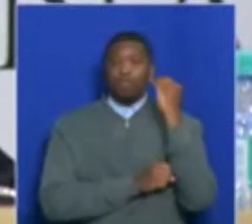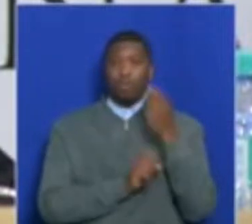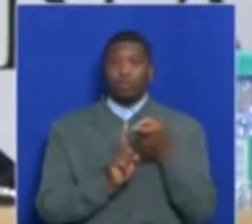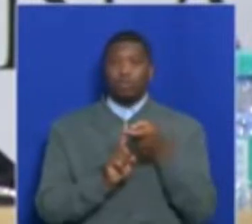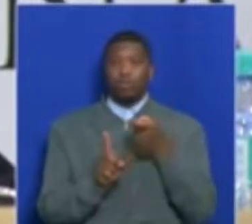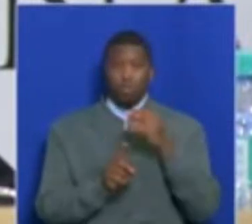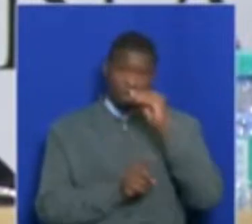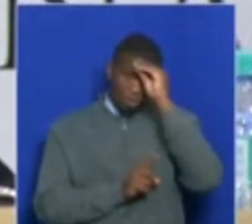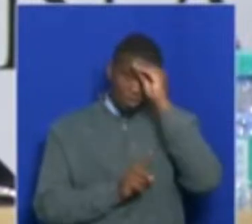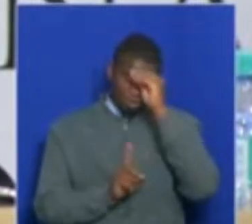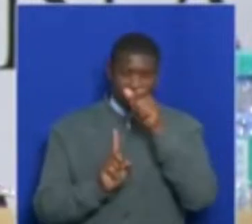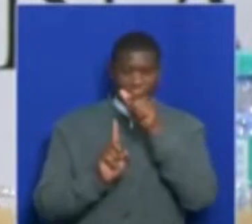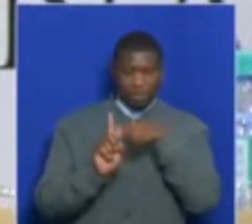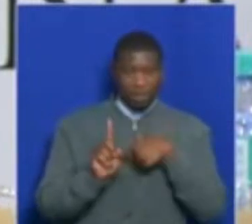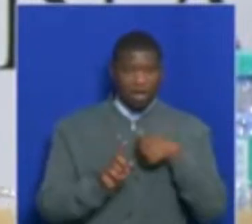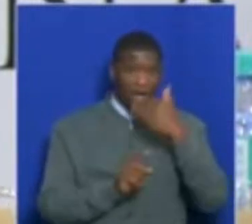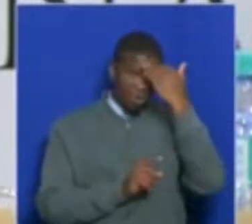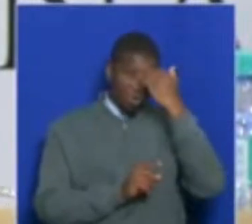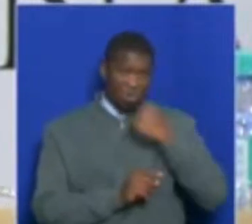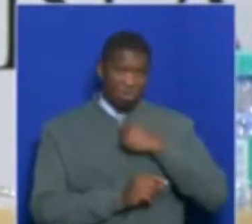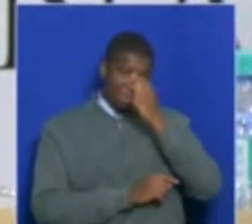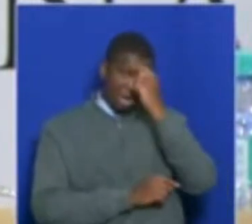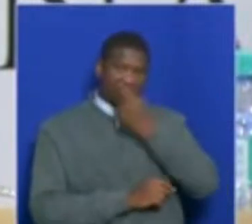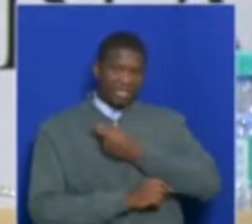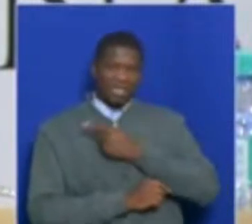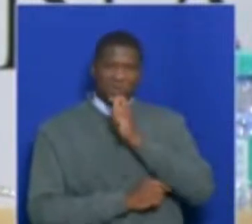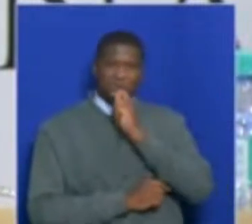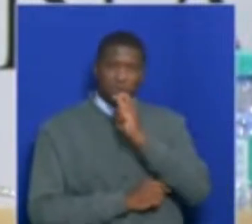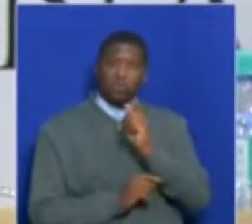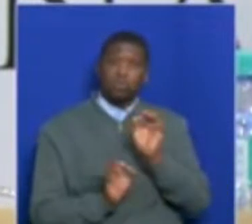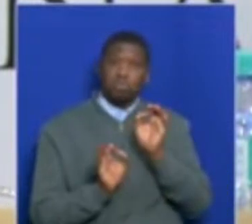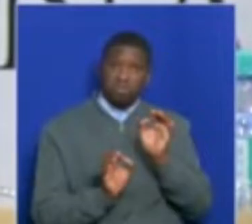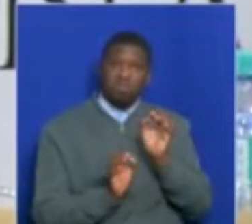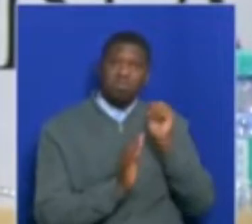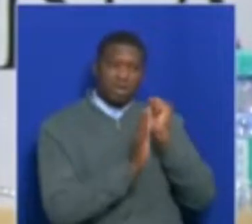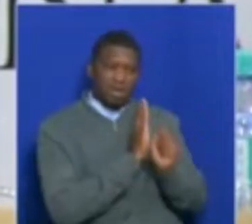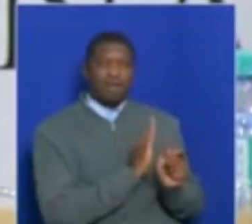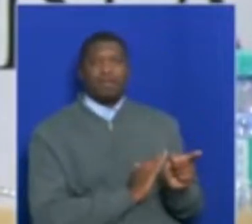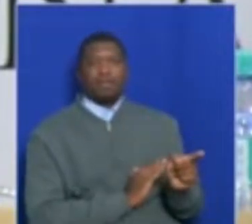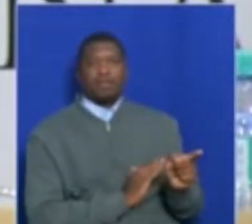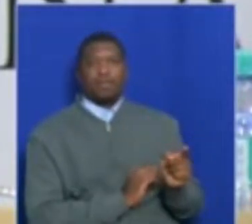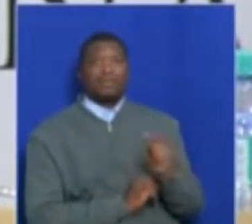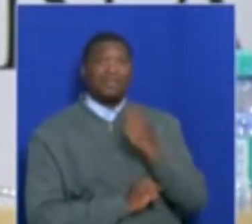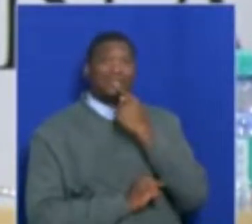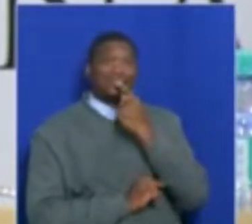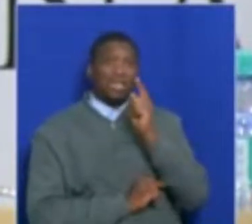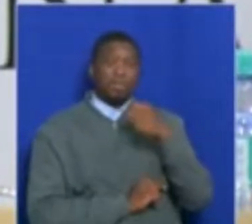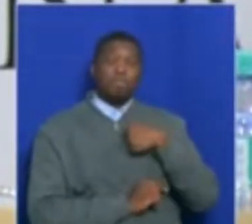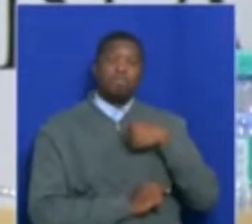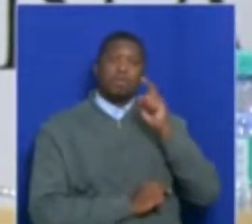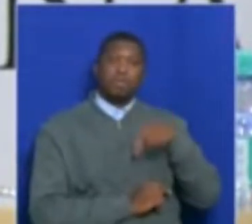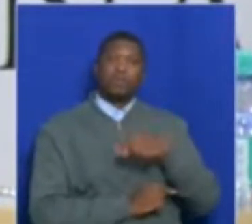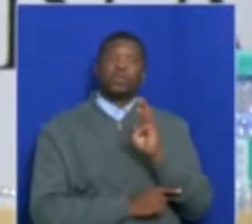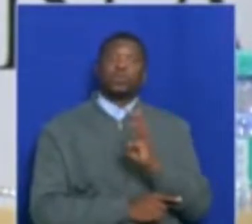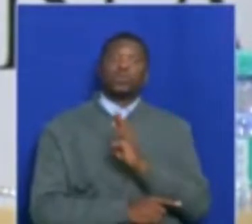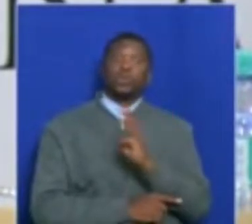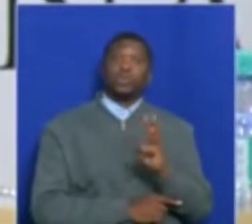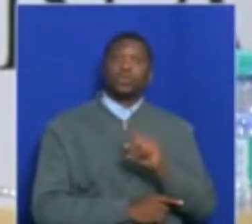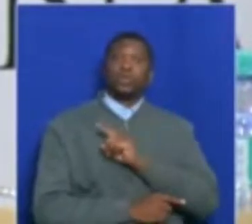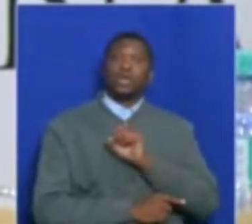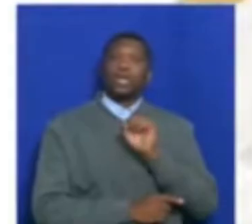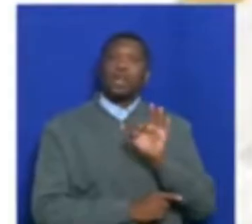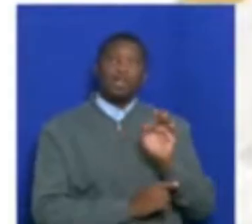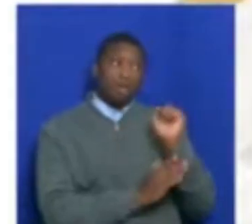my son was genuine. The word was that I should be careful because if they cannot kill Bevan, they would kill my